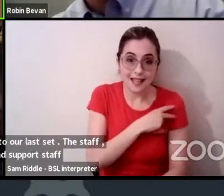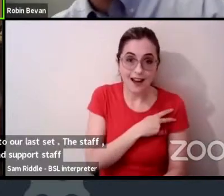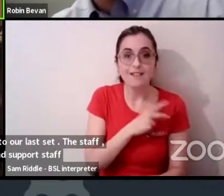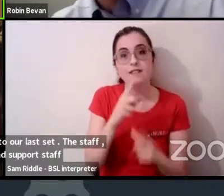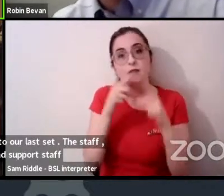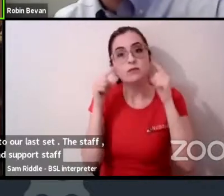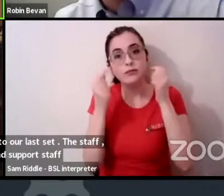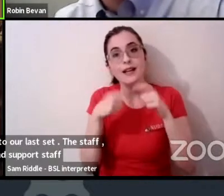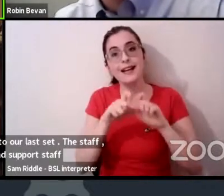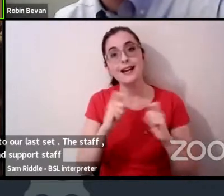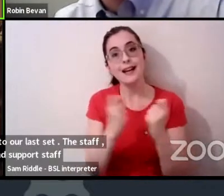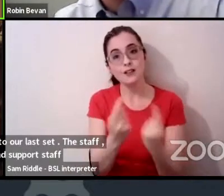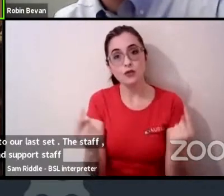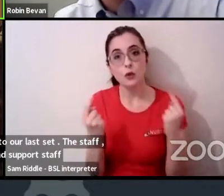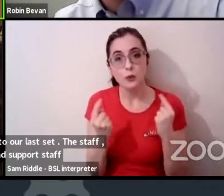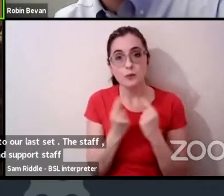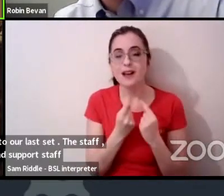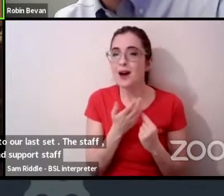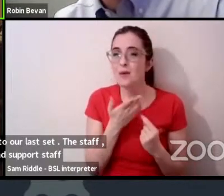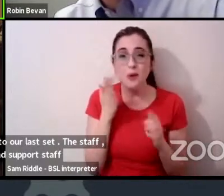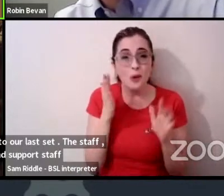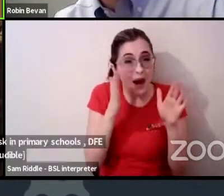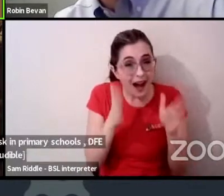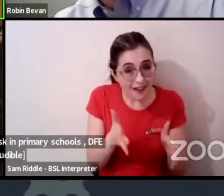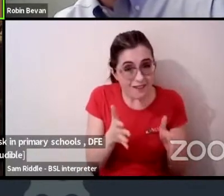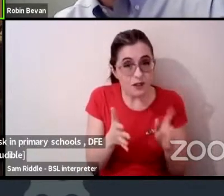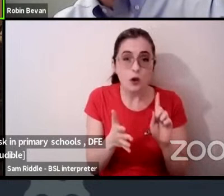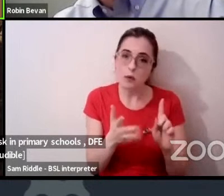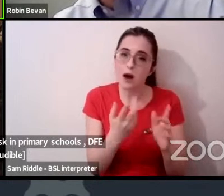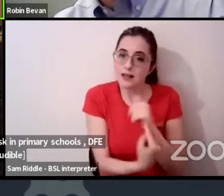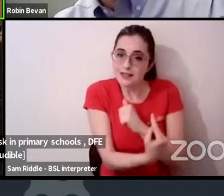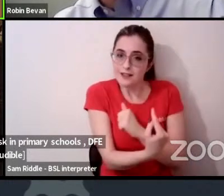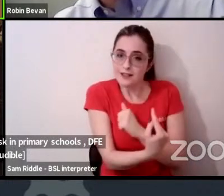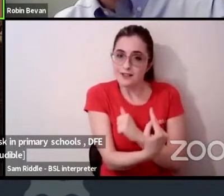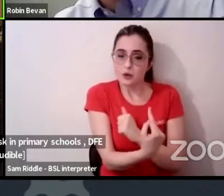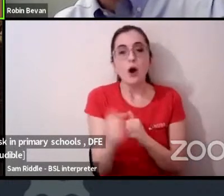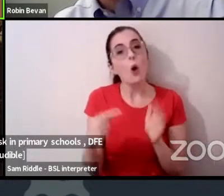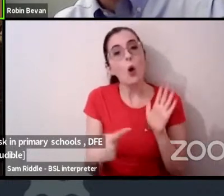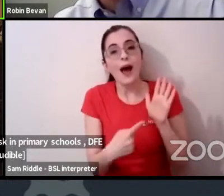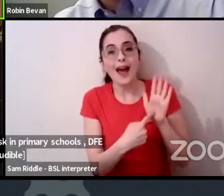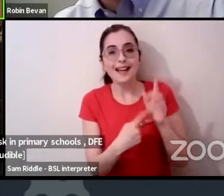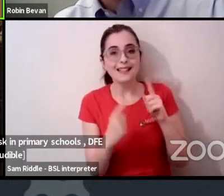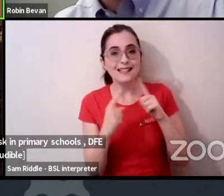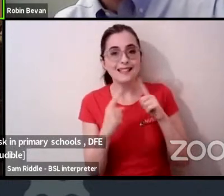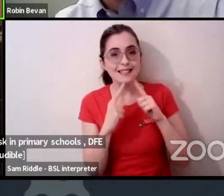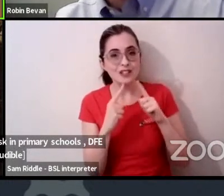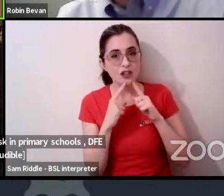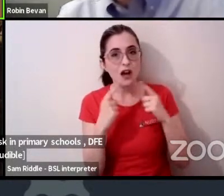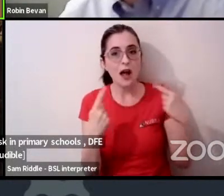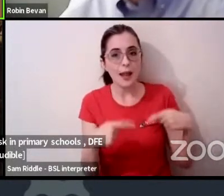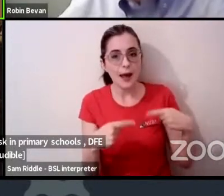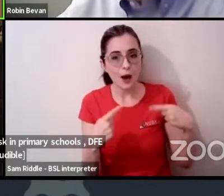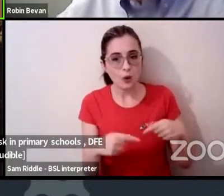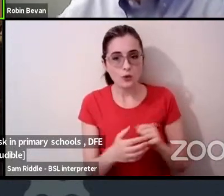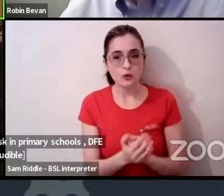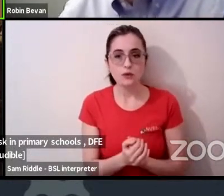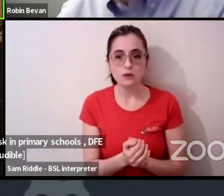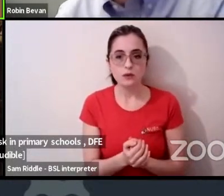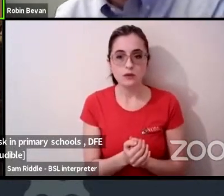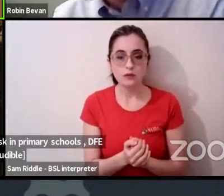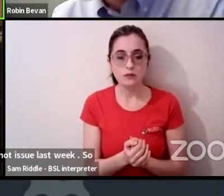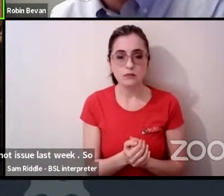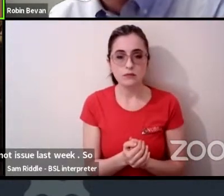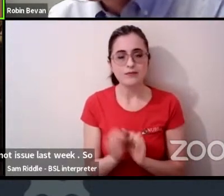says it should be up to this should be something that is the head teacher allows. But if